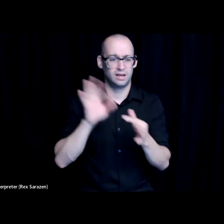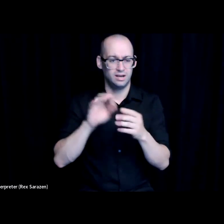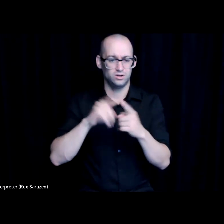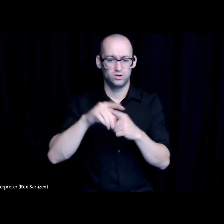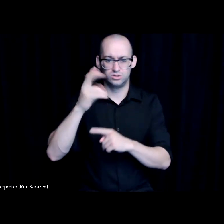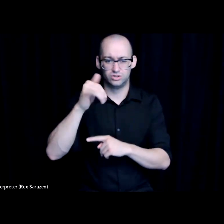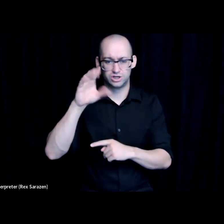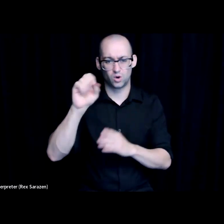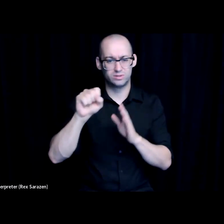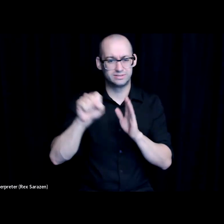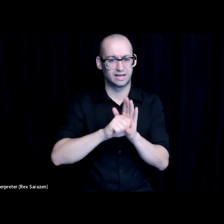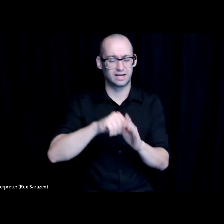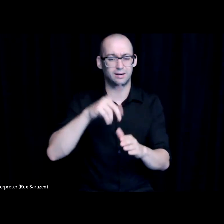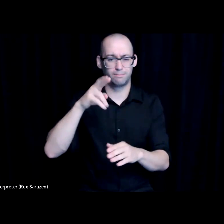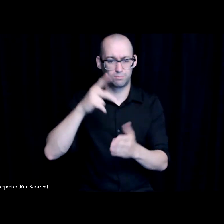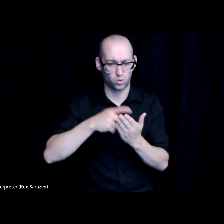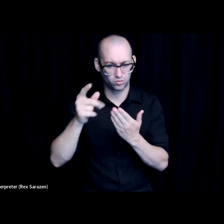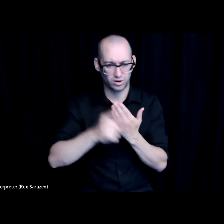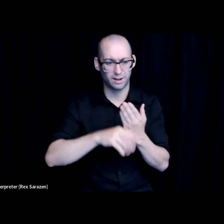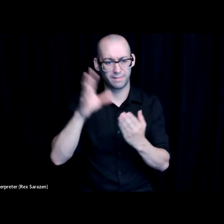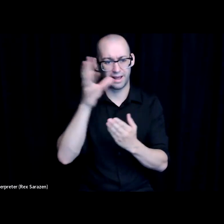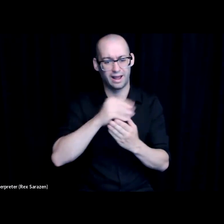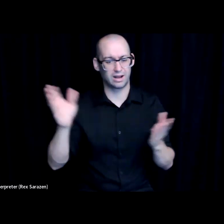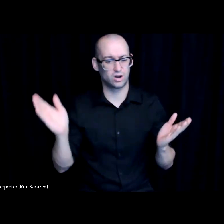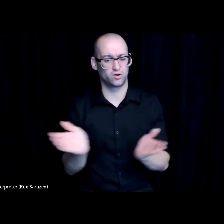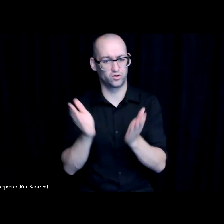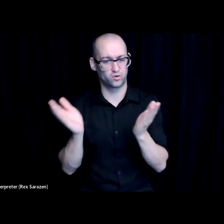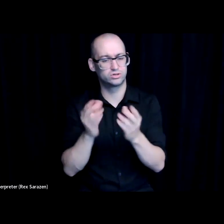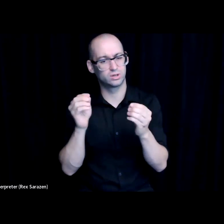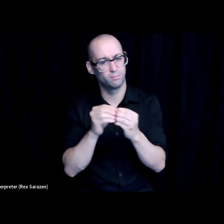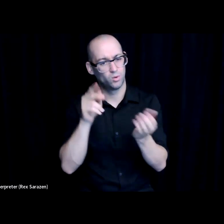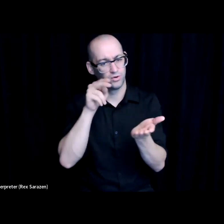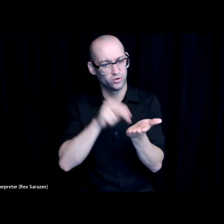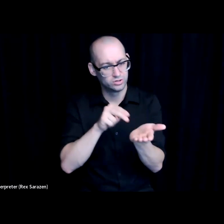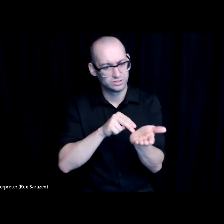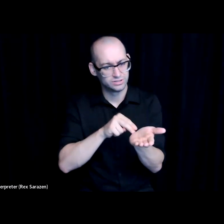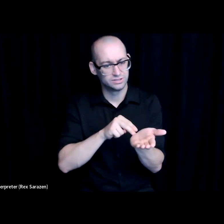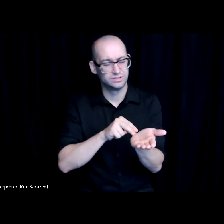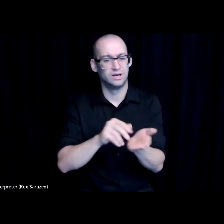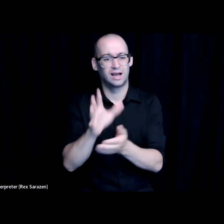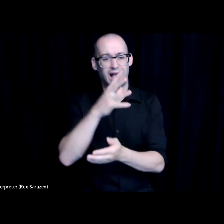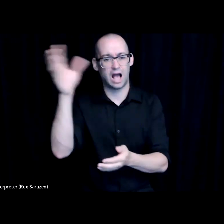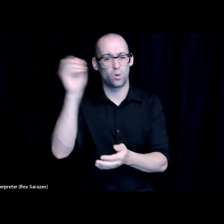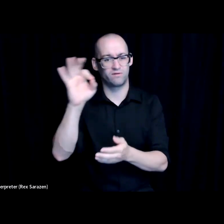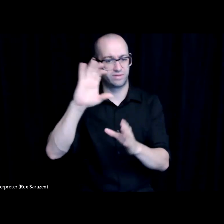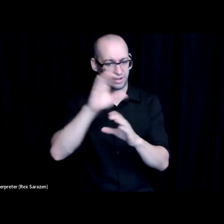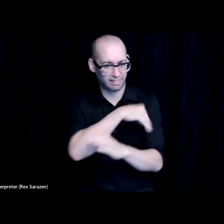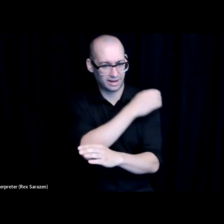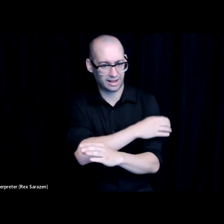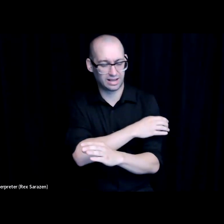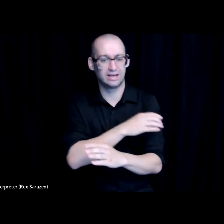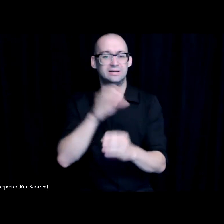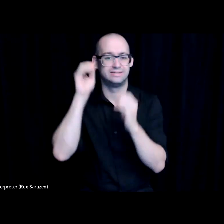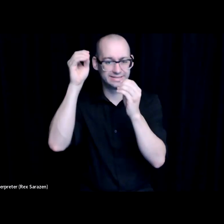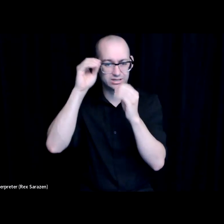Pre-Med program, as well as encouraging more nurses to get out of the clinic and then teach the future generation